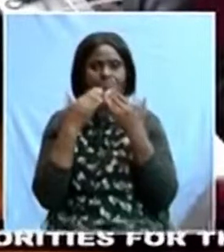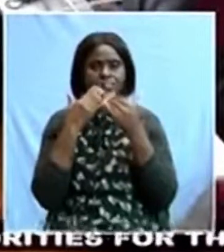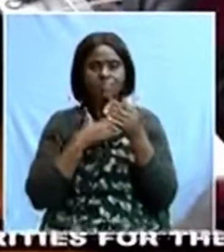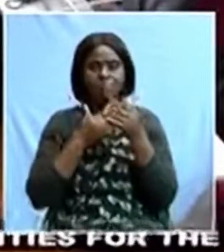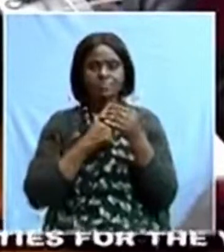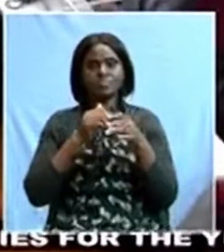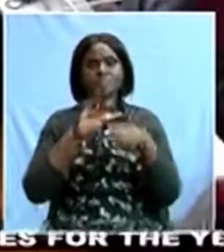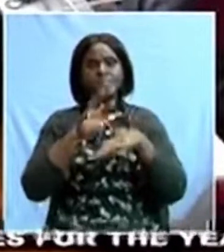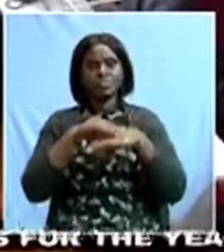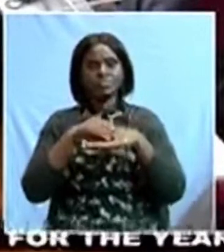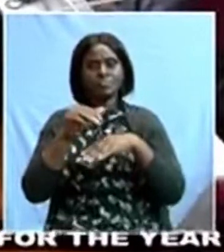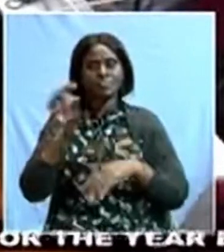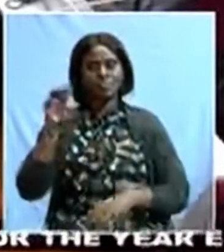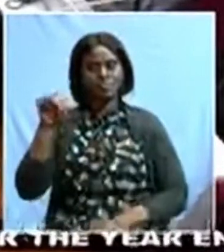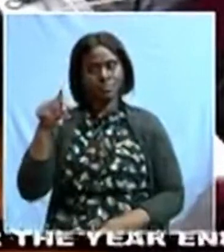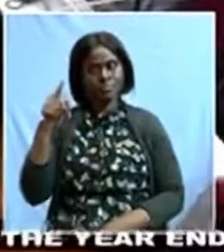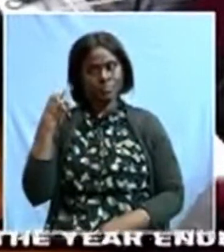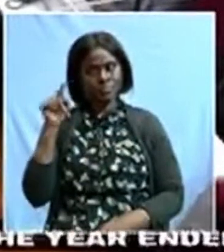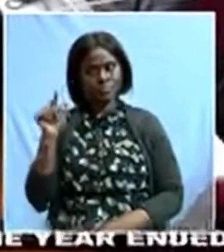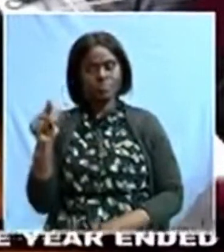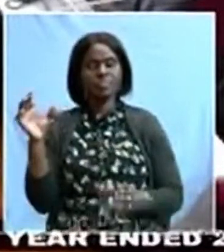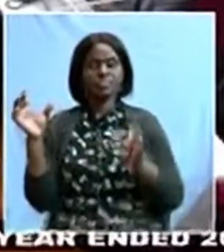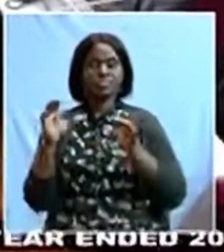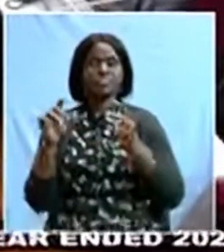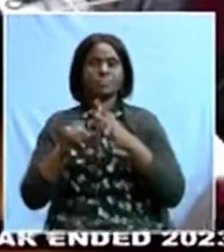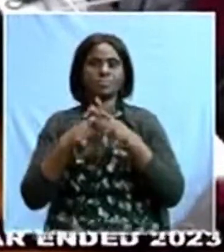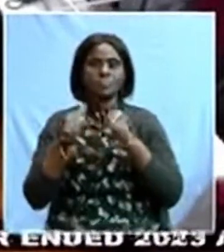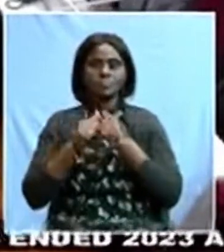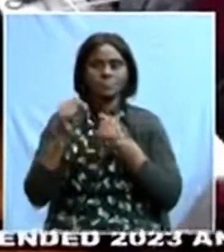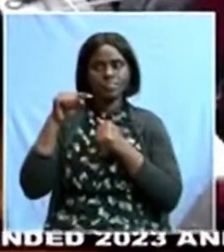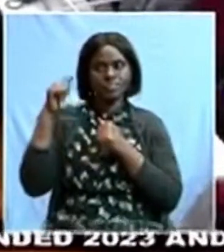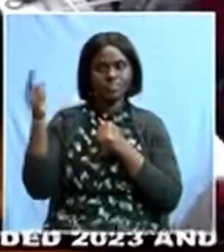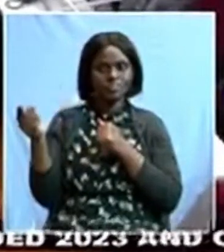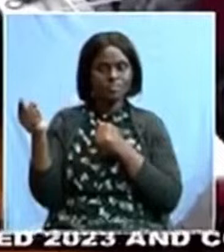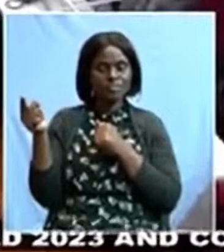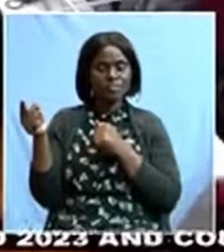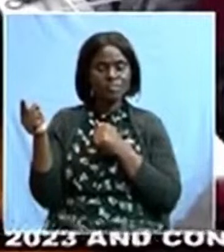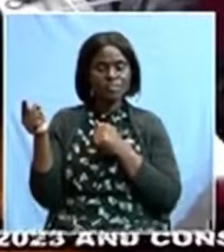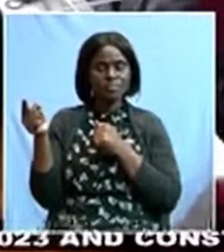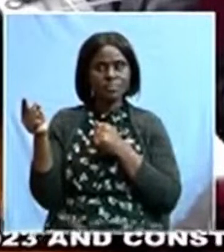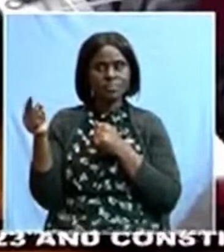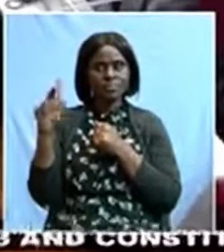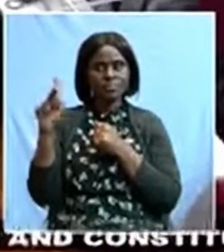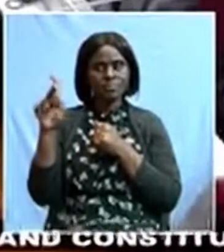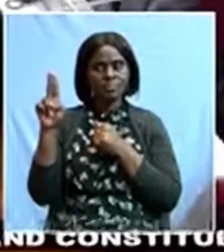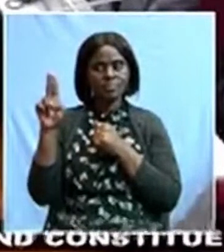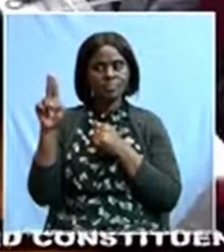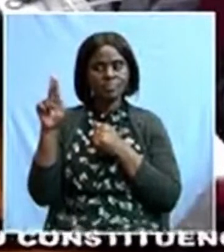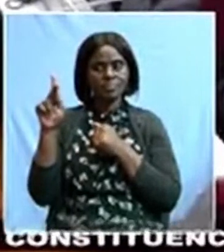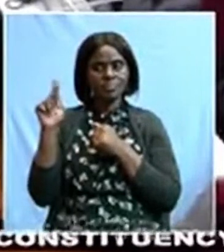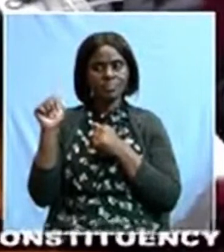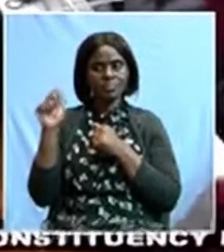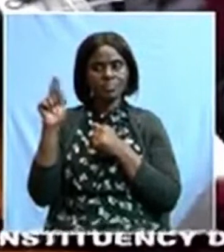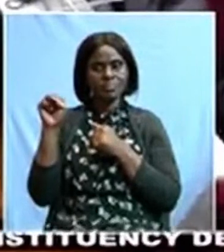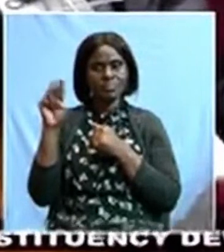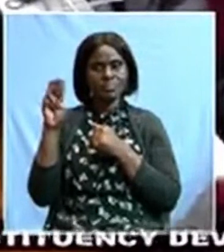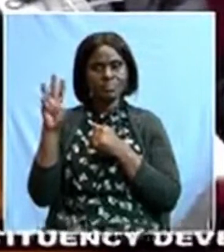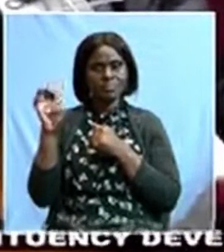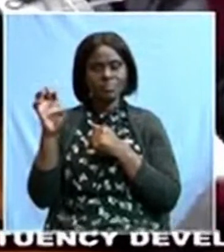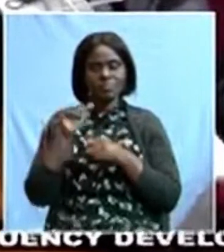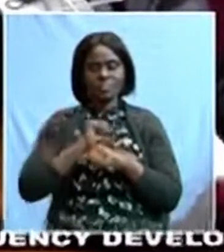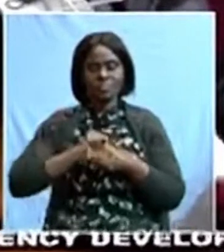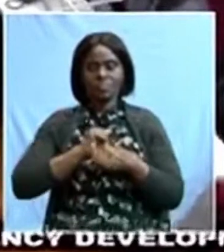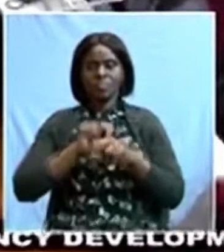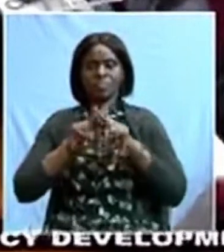wish to call upon the honorable members of the committee, starting with the honorable member of Parliament for Kaumbwe. Sorry,